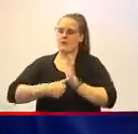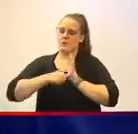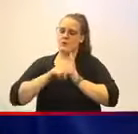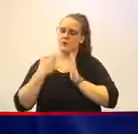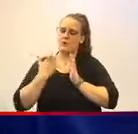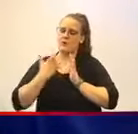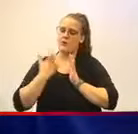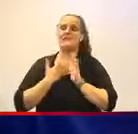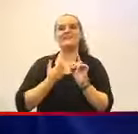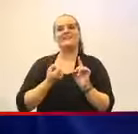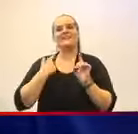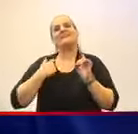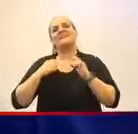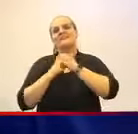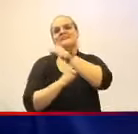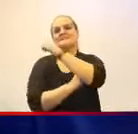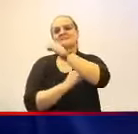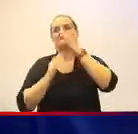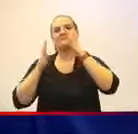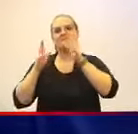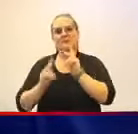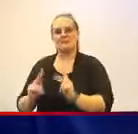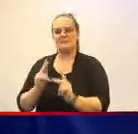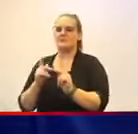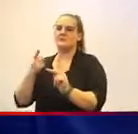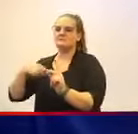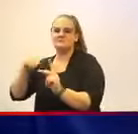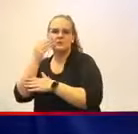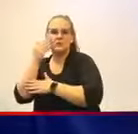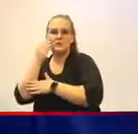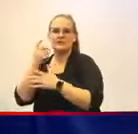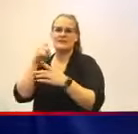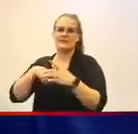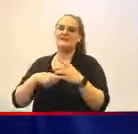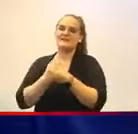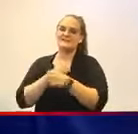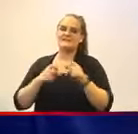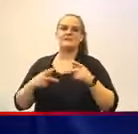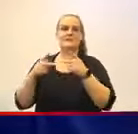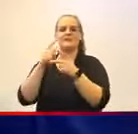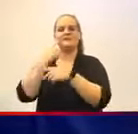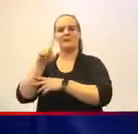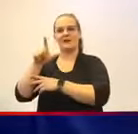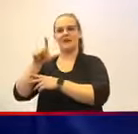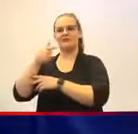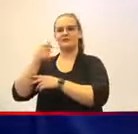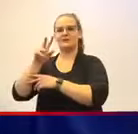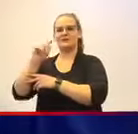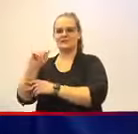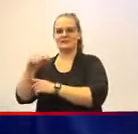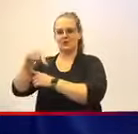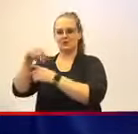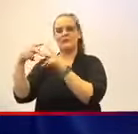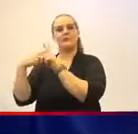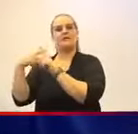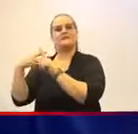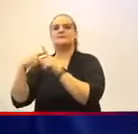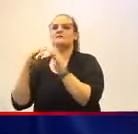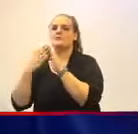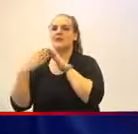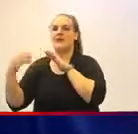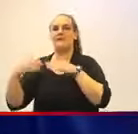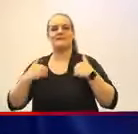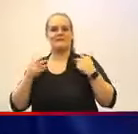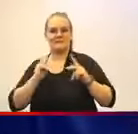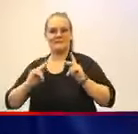aware of the need for healthy relationships and safe space for the LGBTQ+ community and youth, really to improve